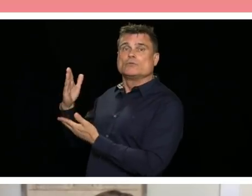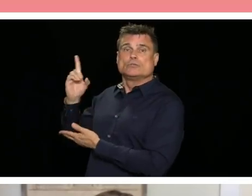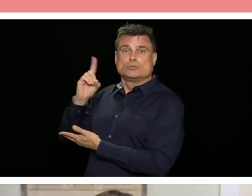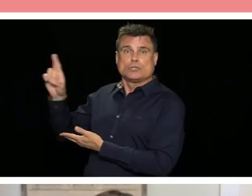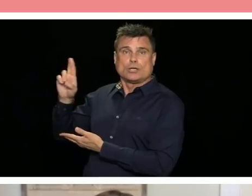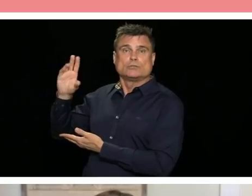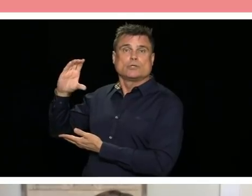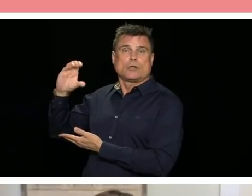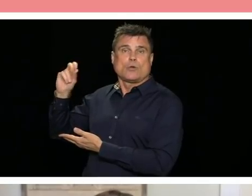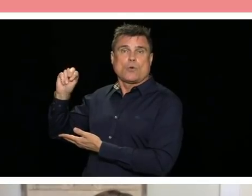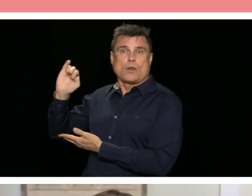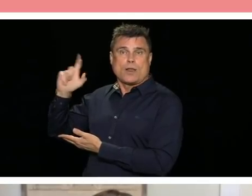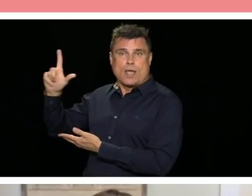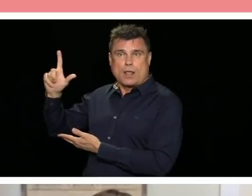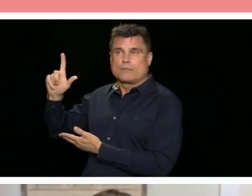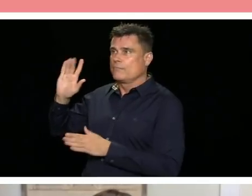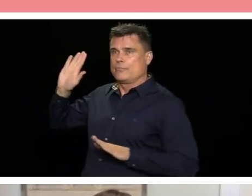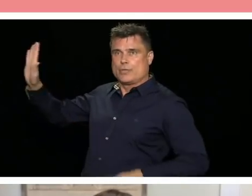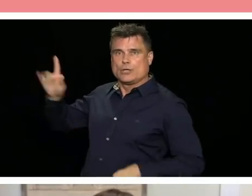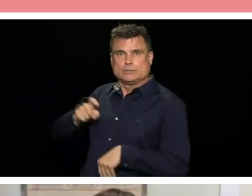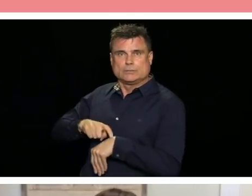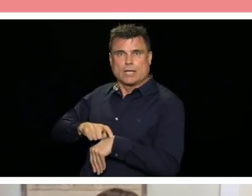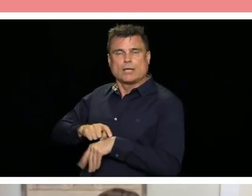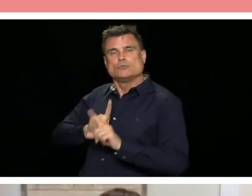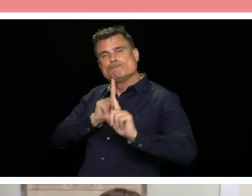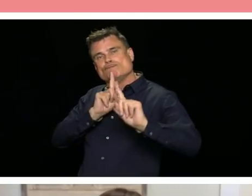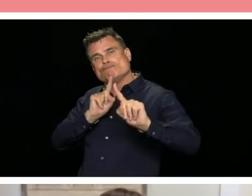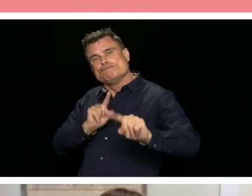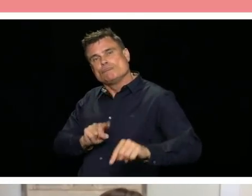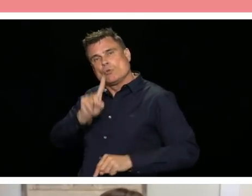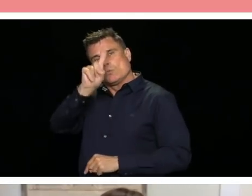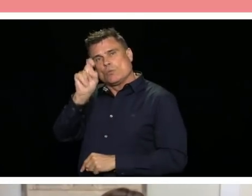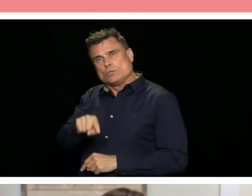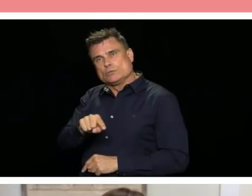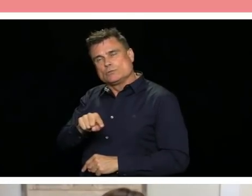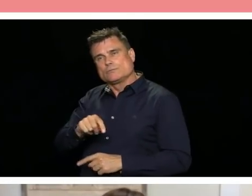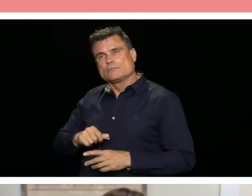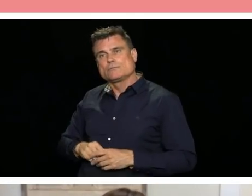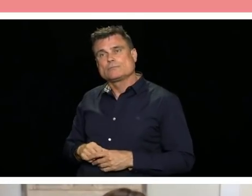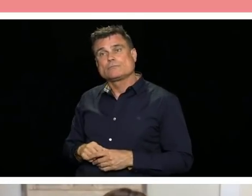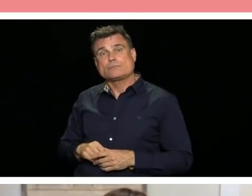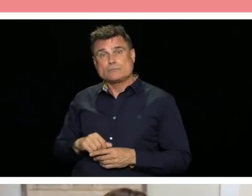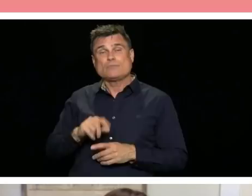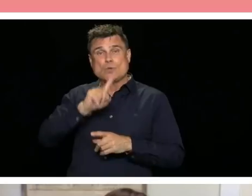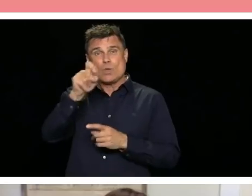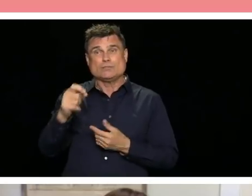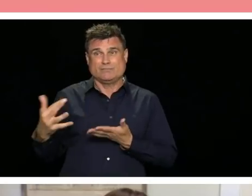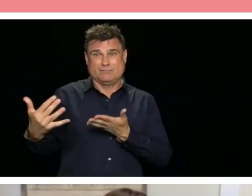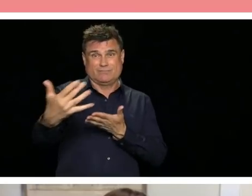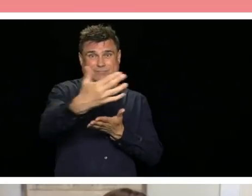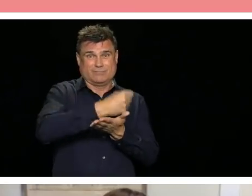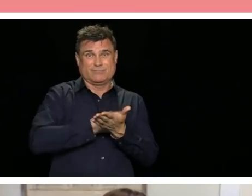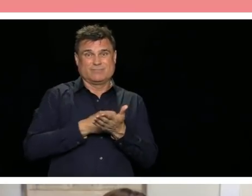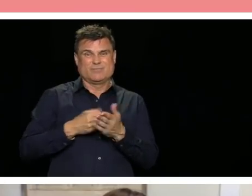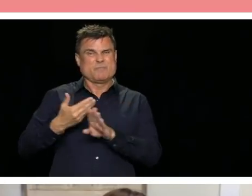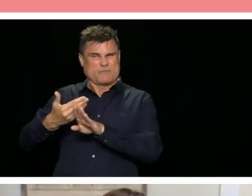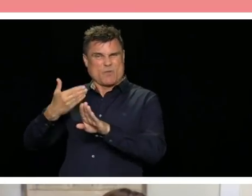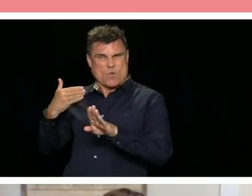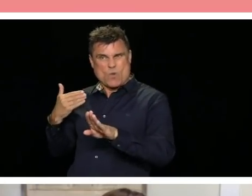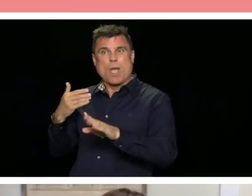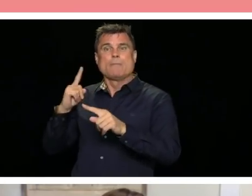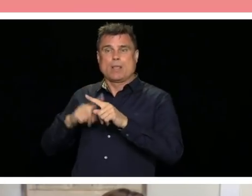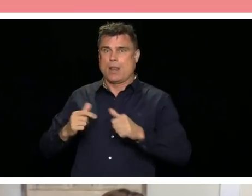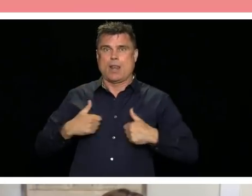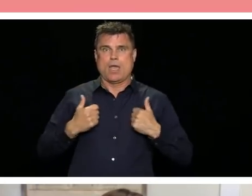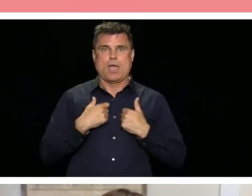the province, both that were submitted ahead of time and many that we took that were on Facebook Live. And thank you